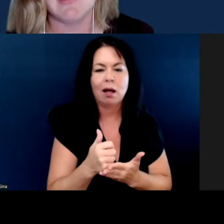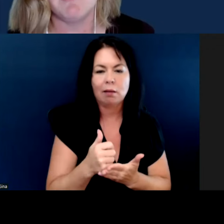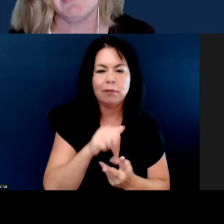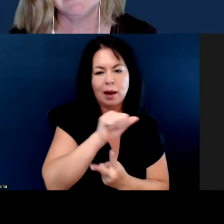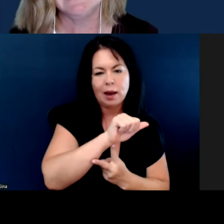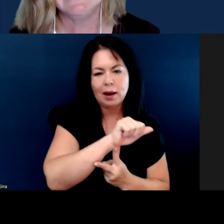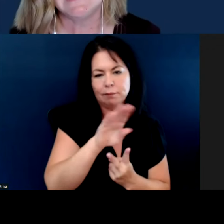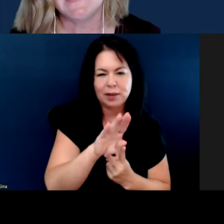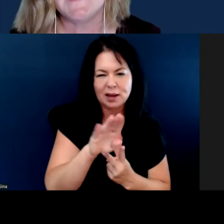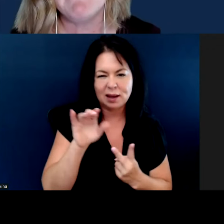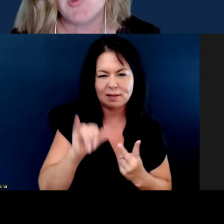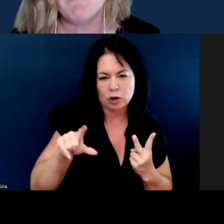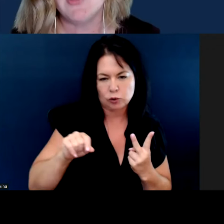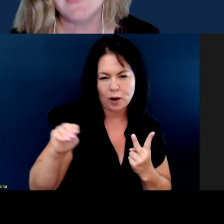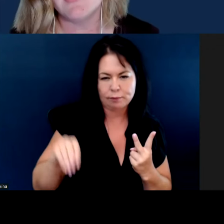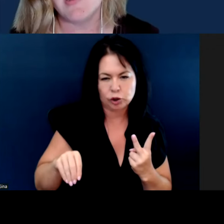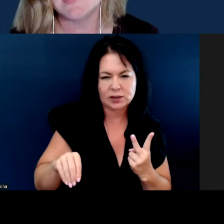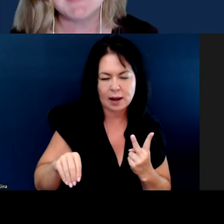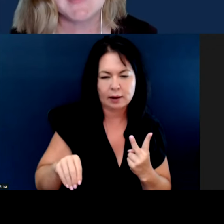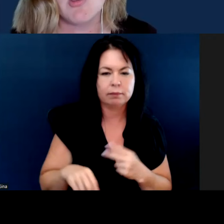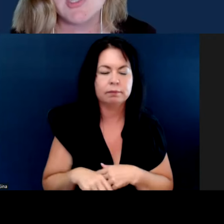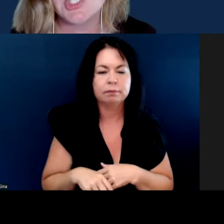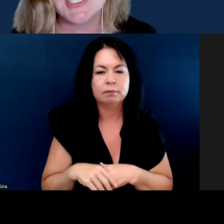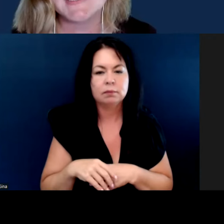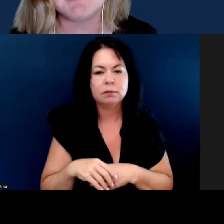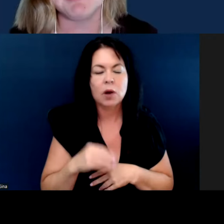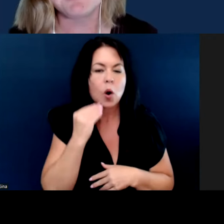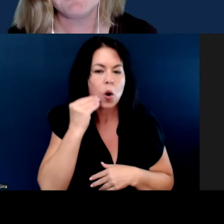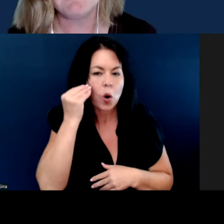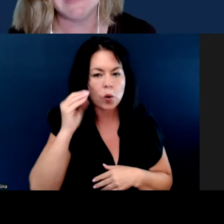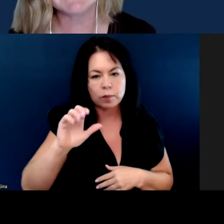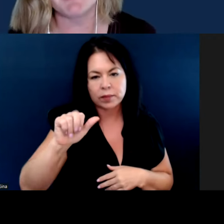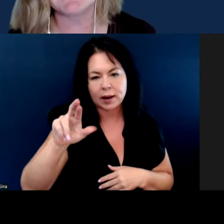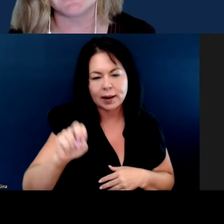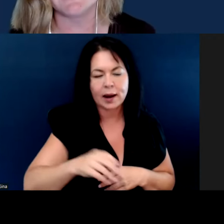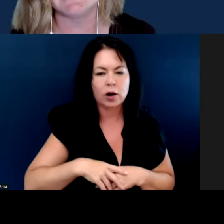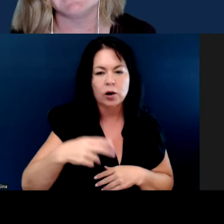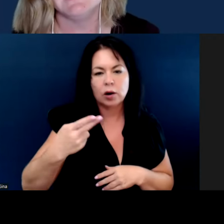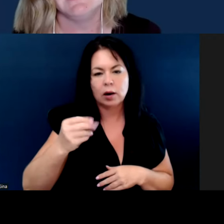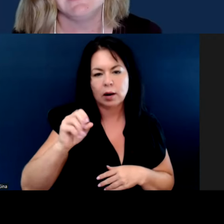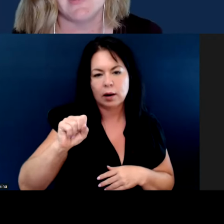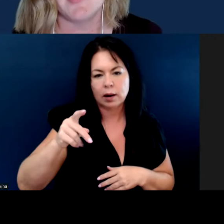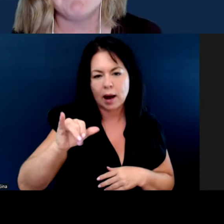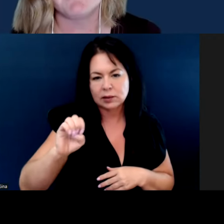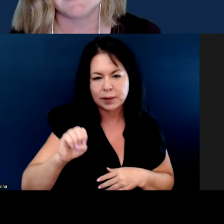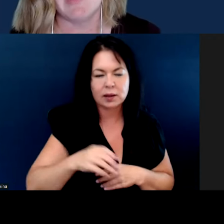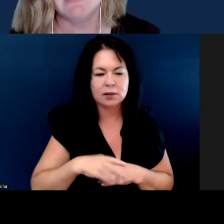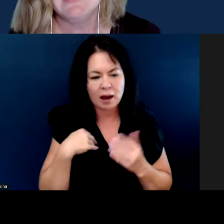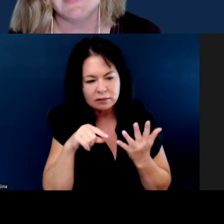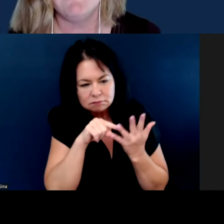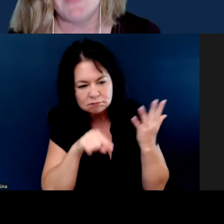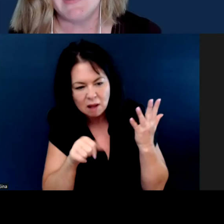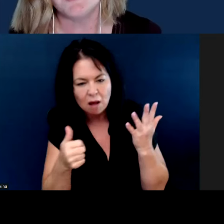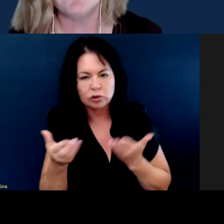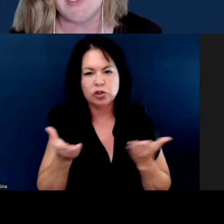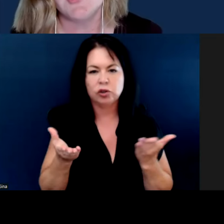we talked about, home health care and hospice co-insurance, and some other services as well.